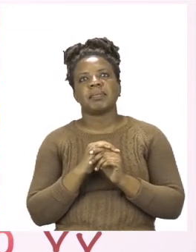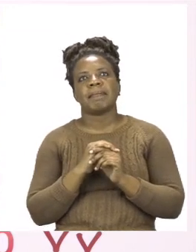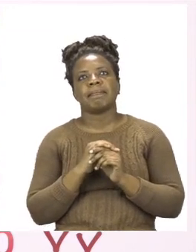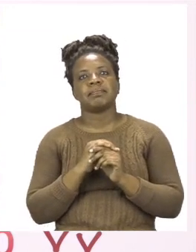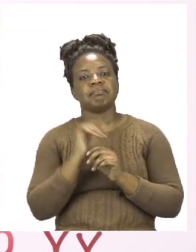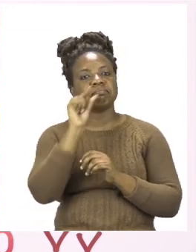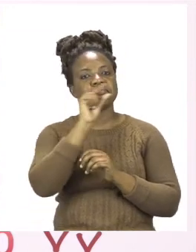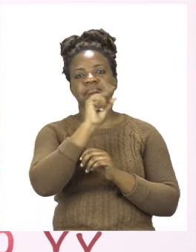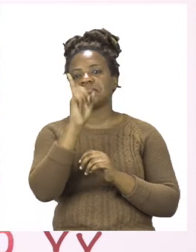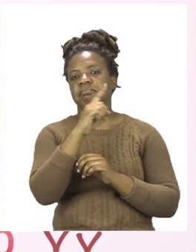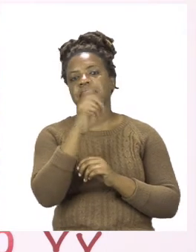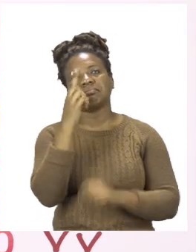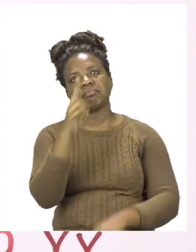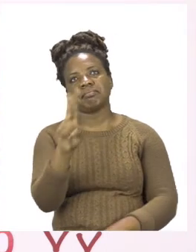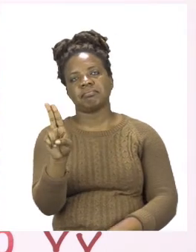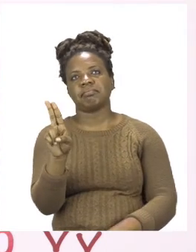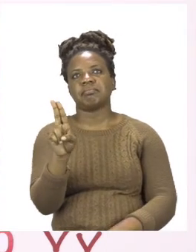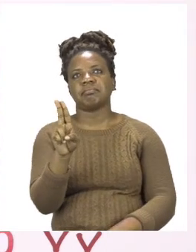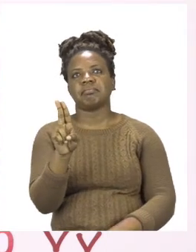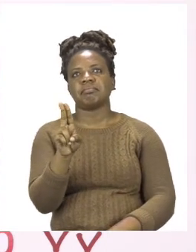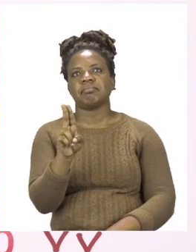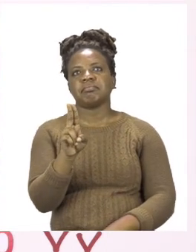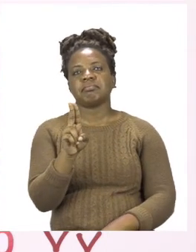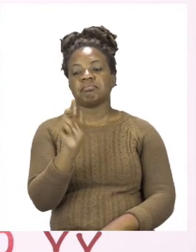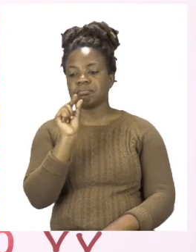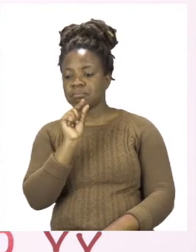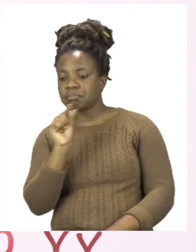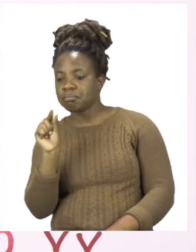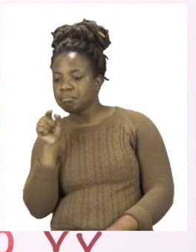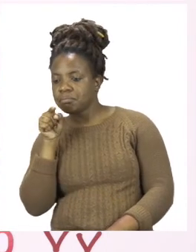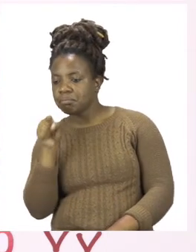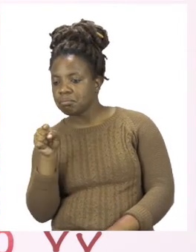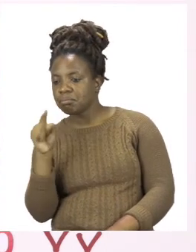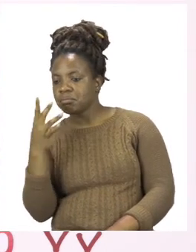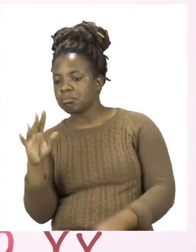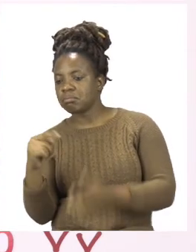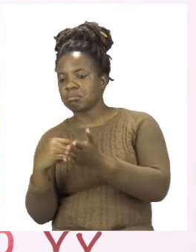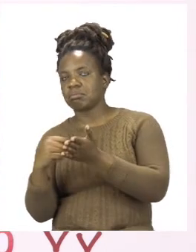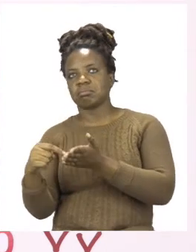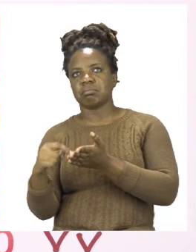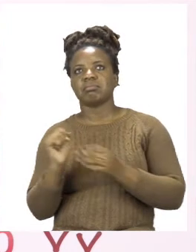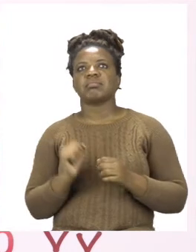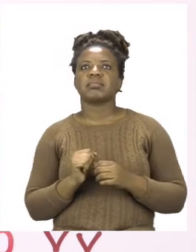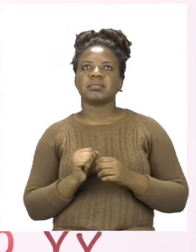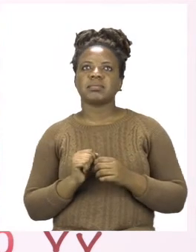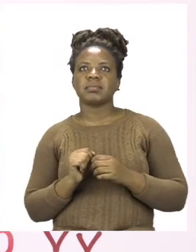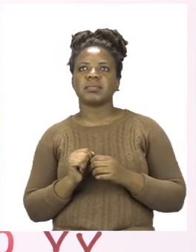When you're done writing the word, cross it out from the months that you